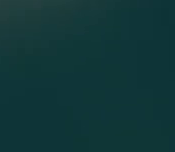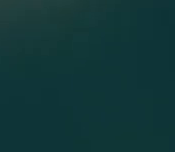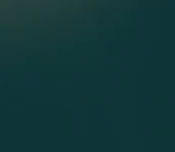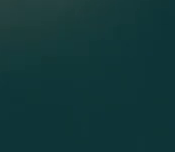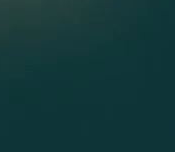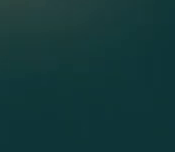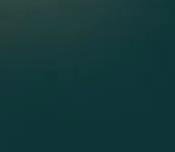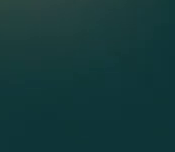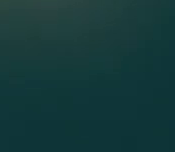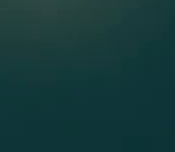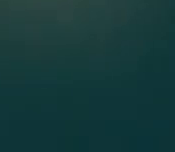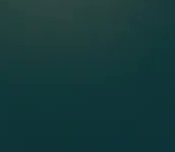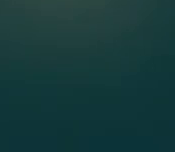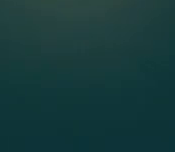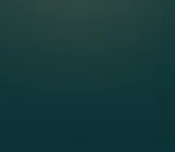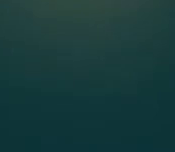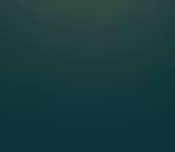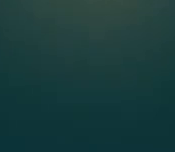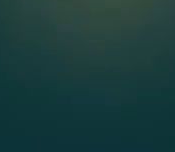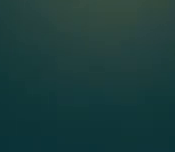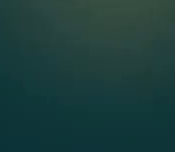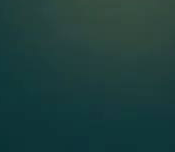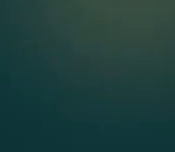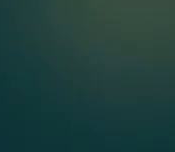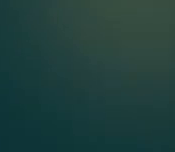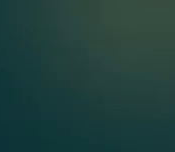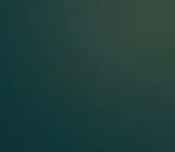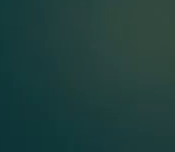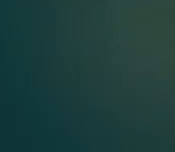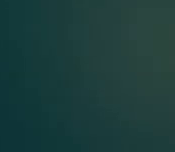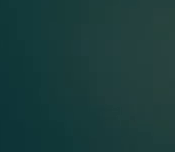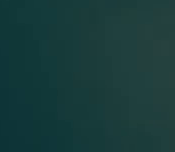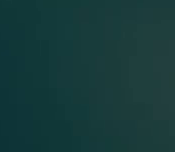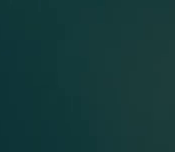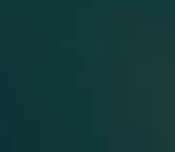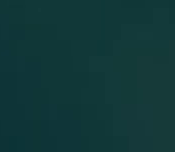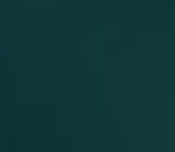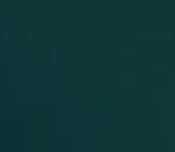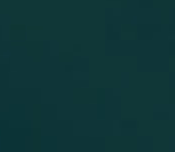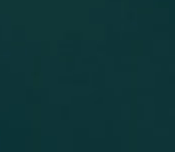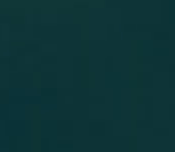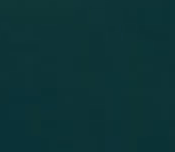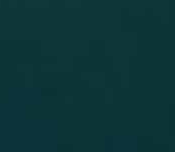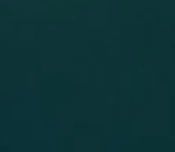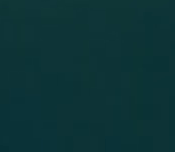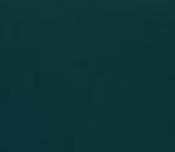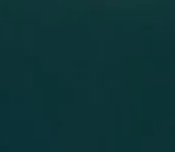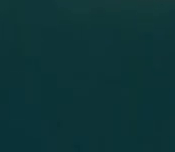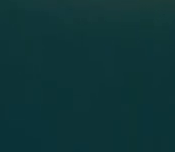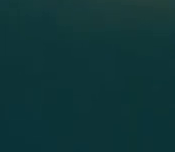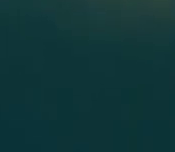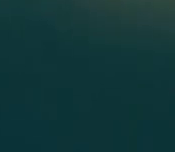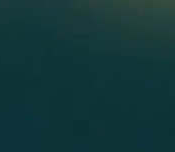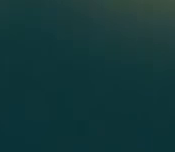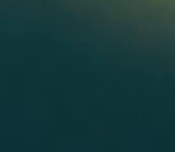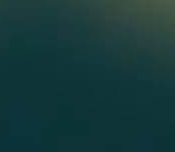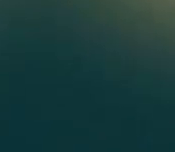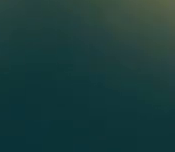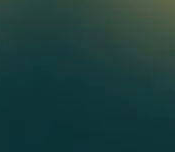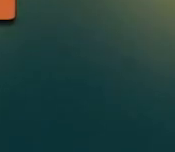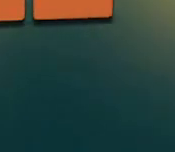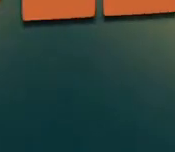And now, live from the Christian Bible Baptist Church studio, your favorite noontime show,